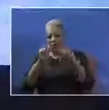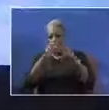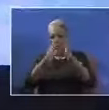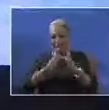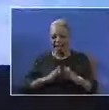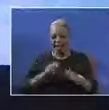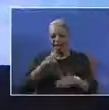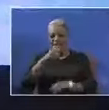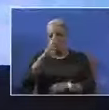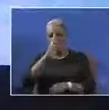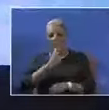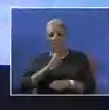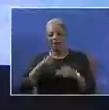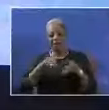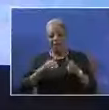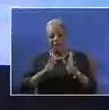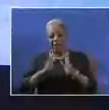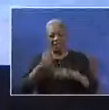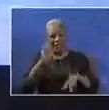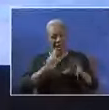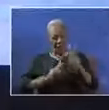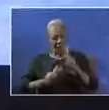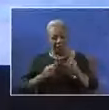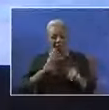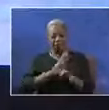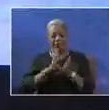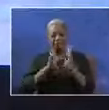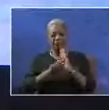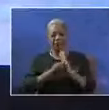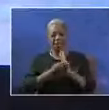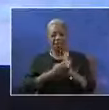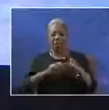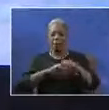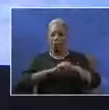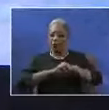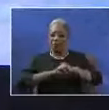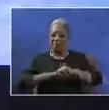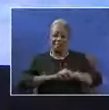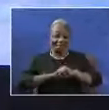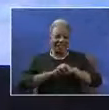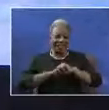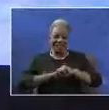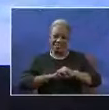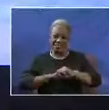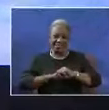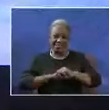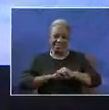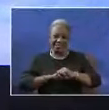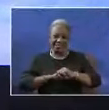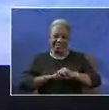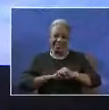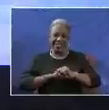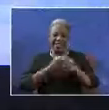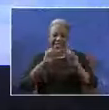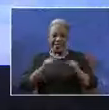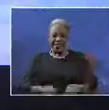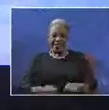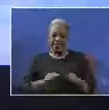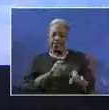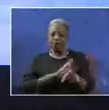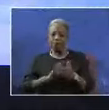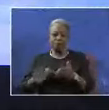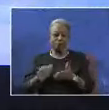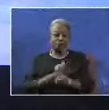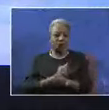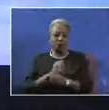us from going down a path that could ultimately destroy us.